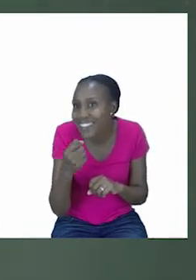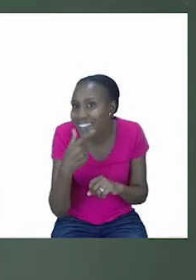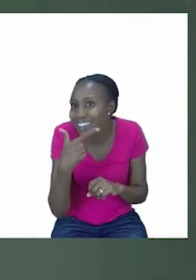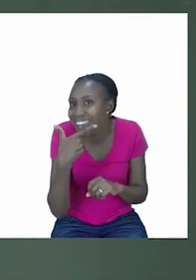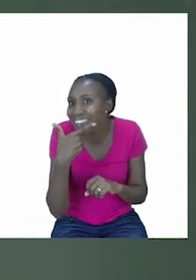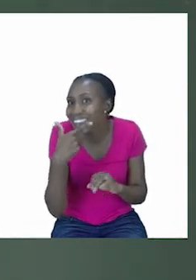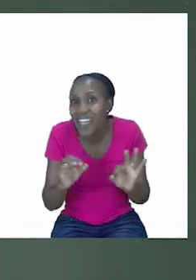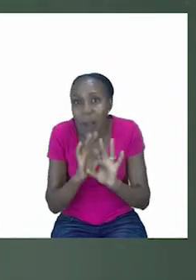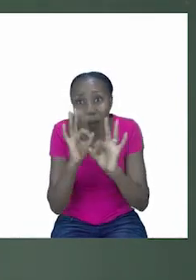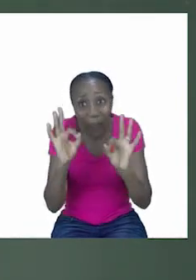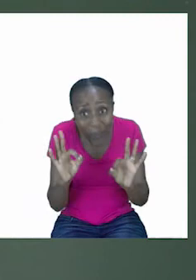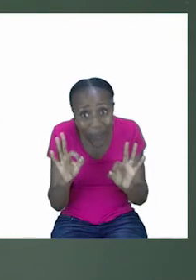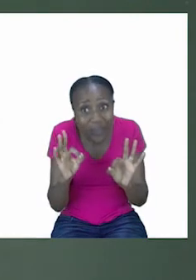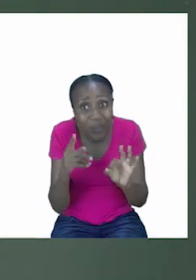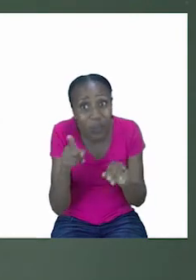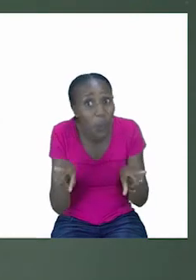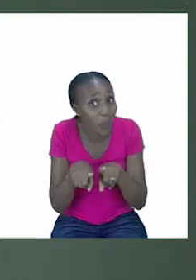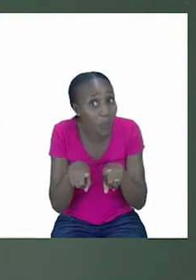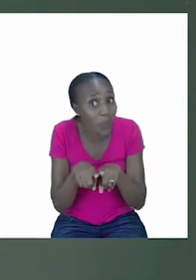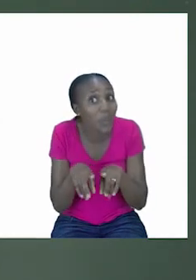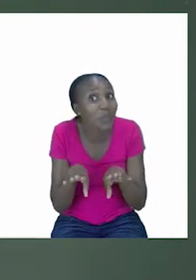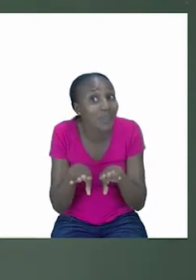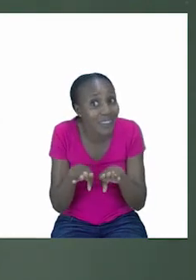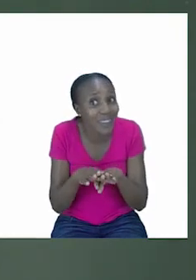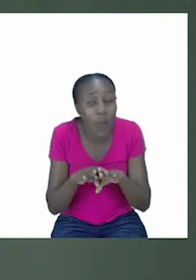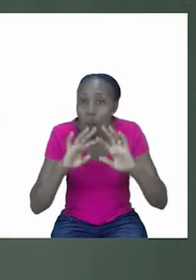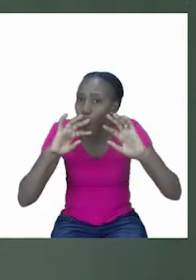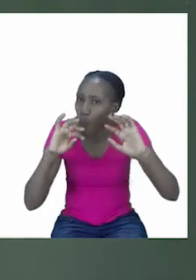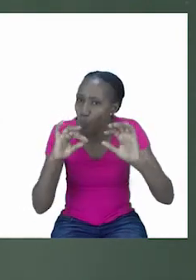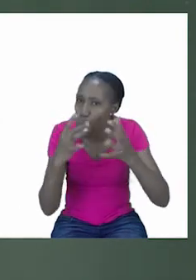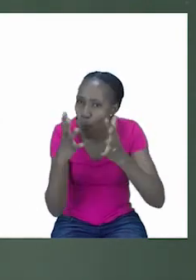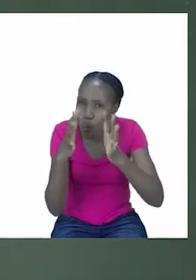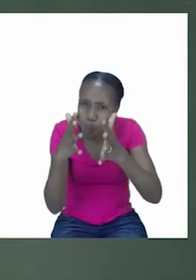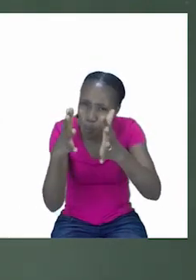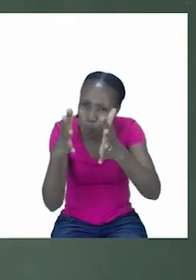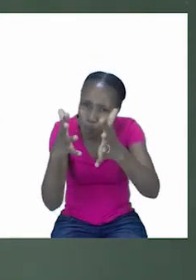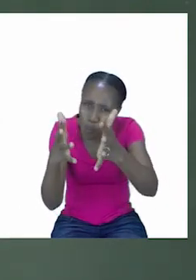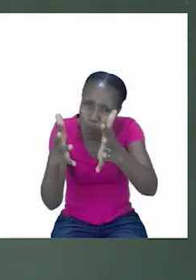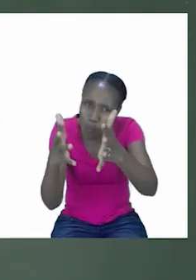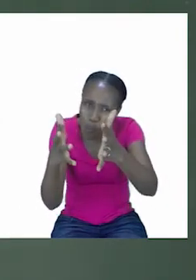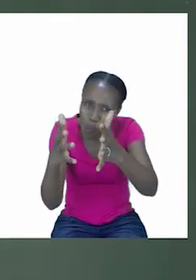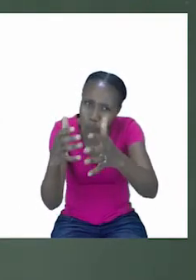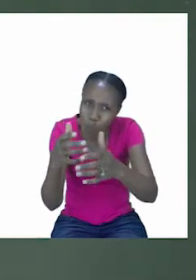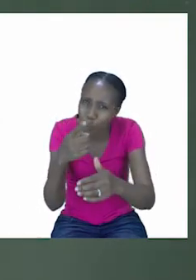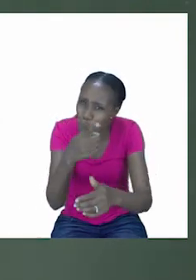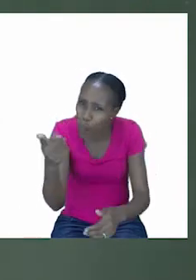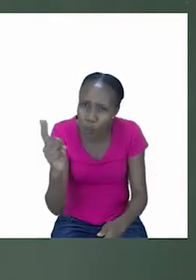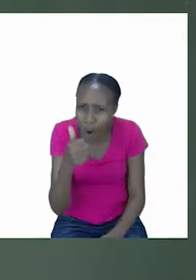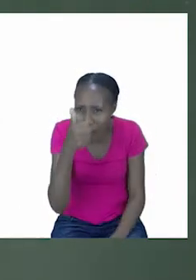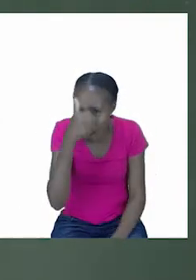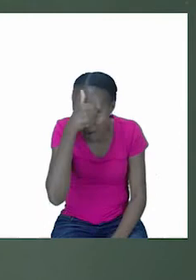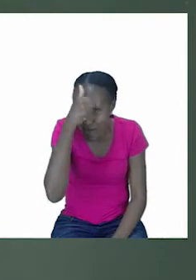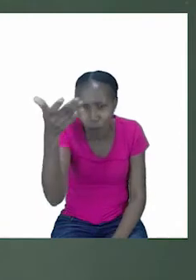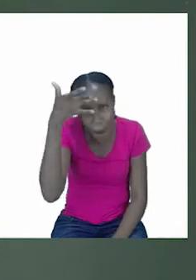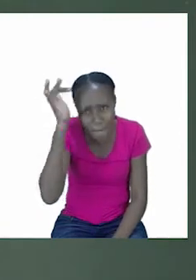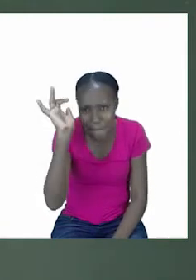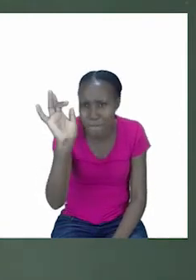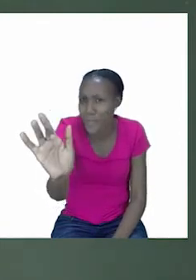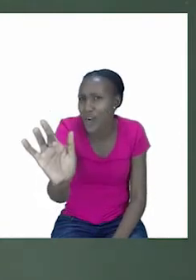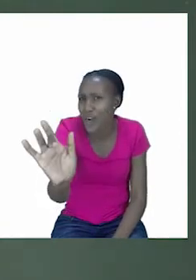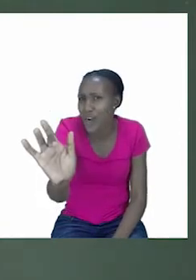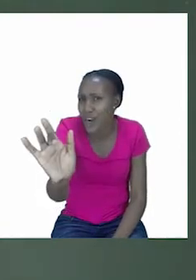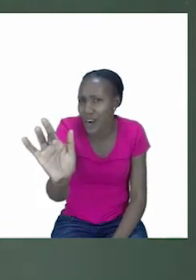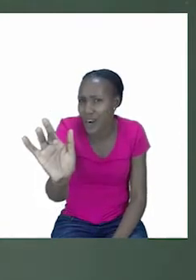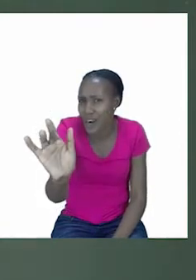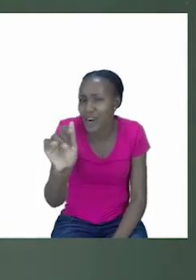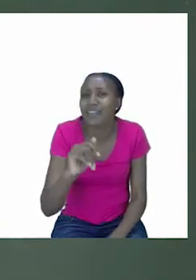the same? Well done, my friends. You are very clever. So now what you